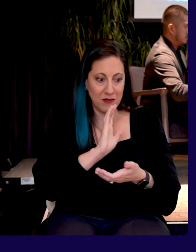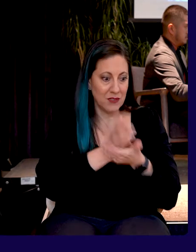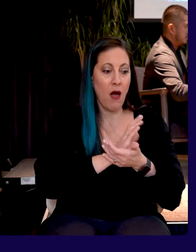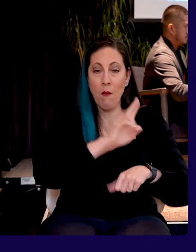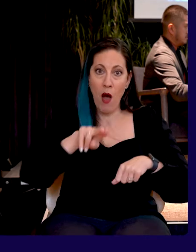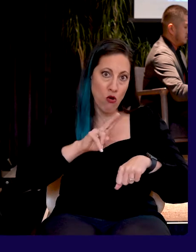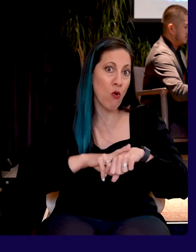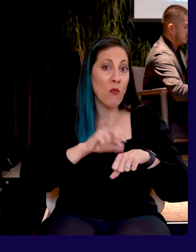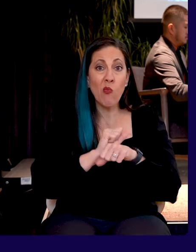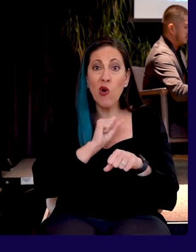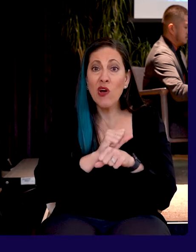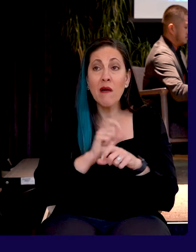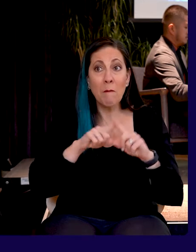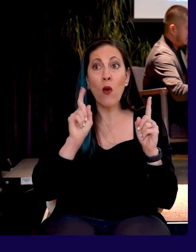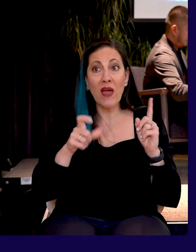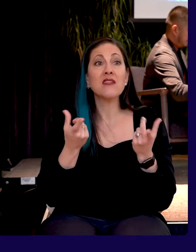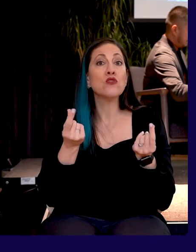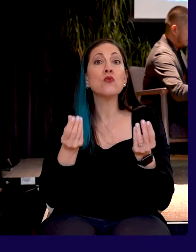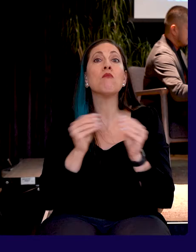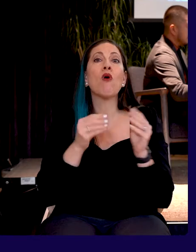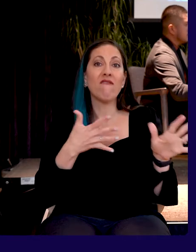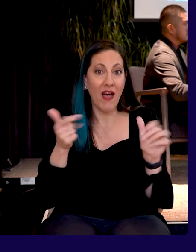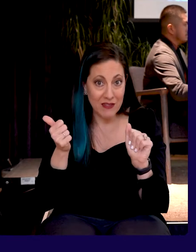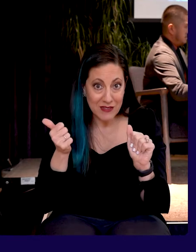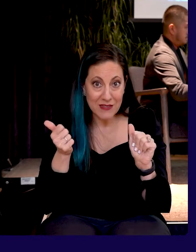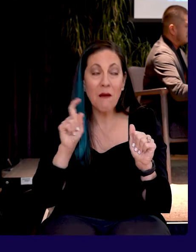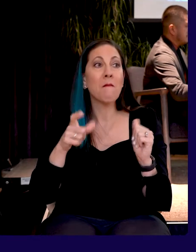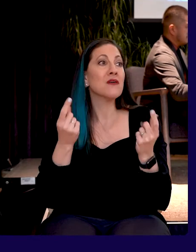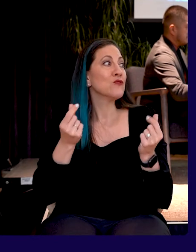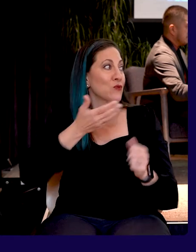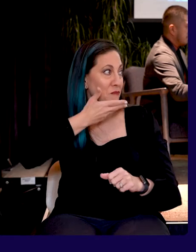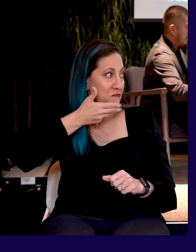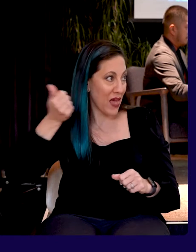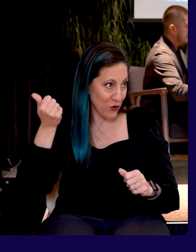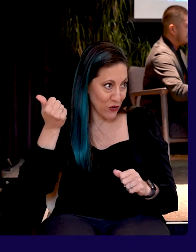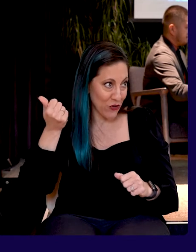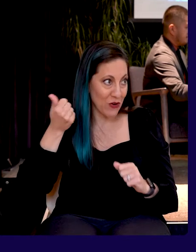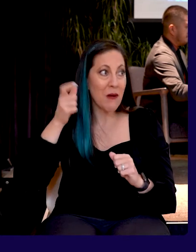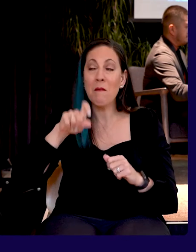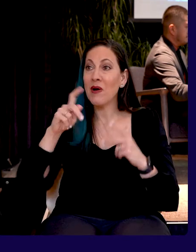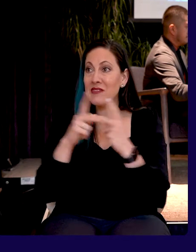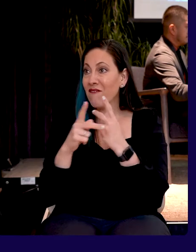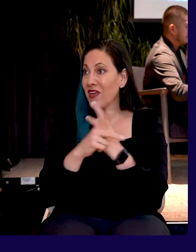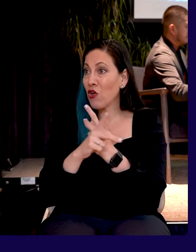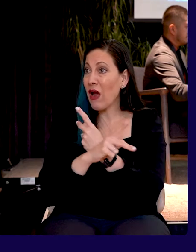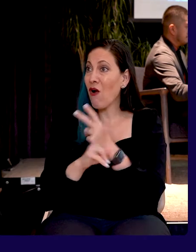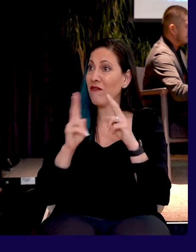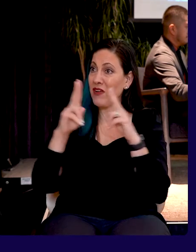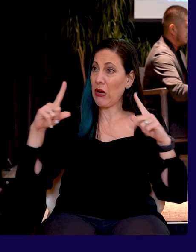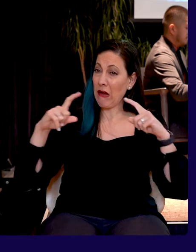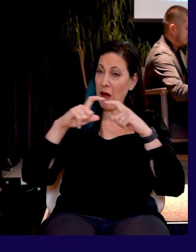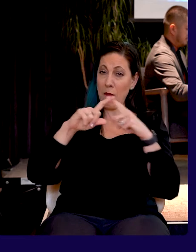normal flow of work, other than we had to do it faster, we had to do it better, we had to figure out really, really complex